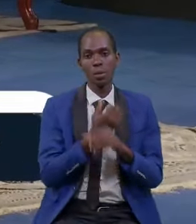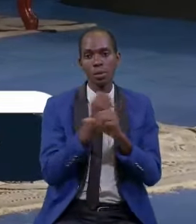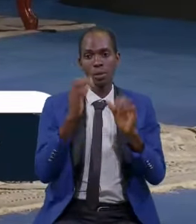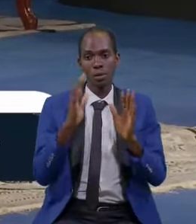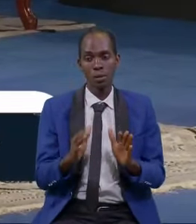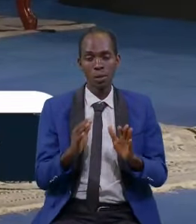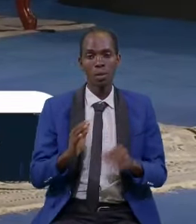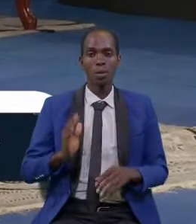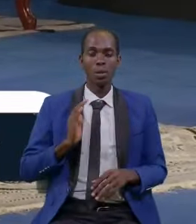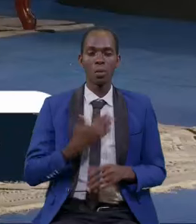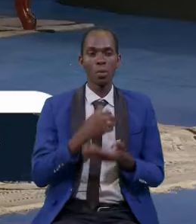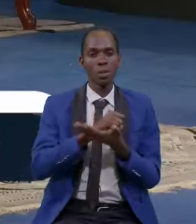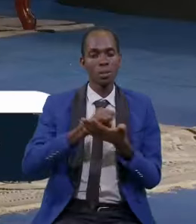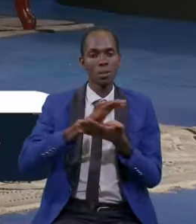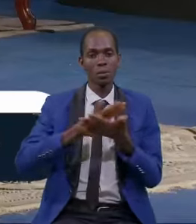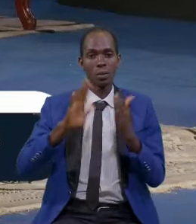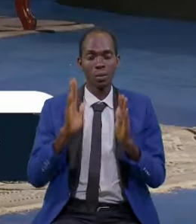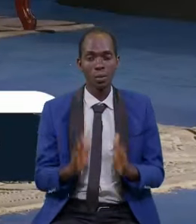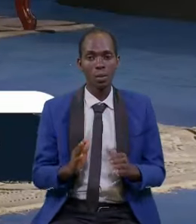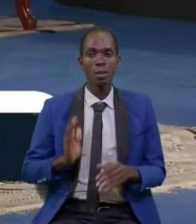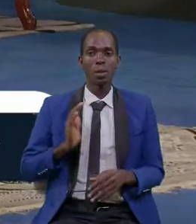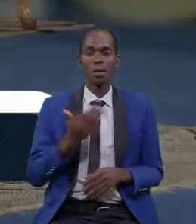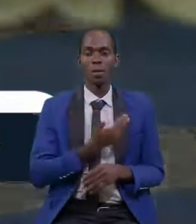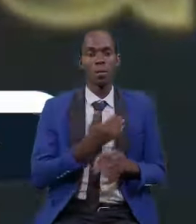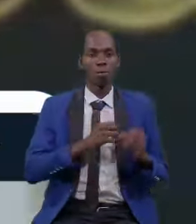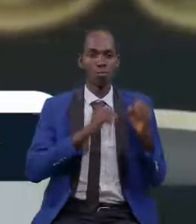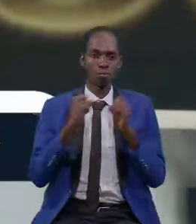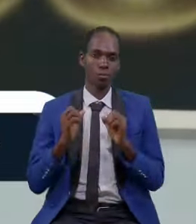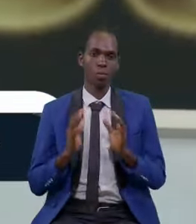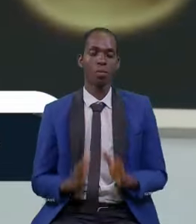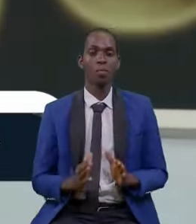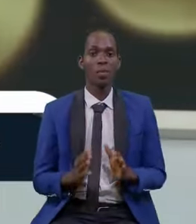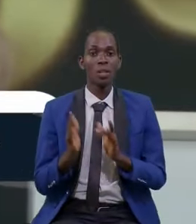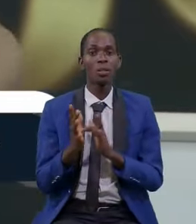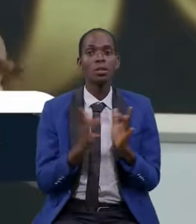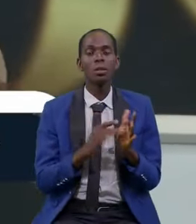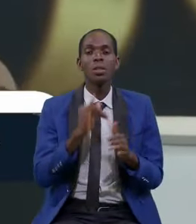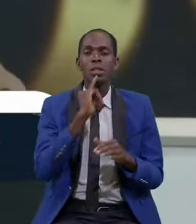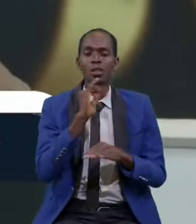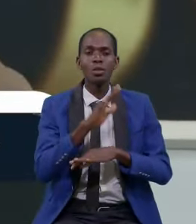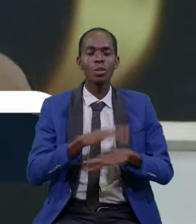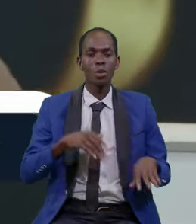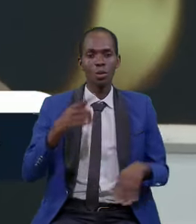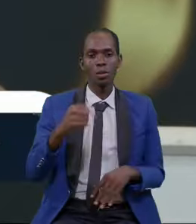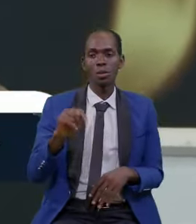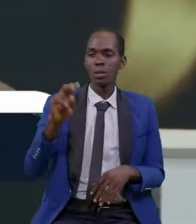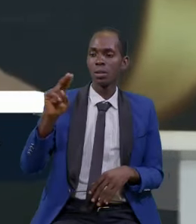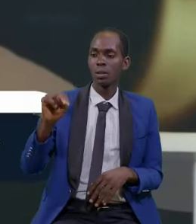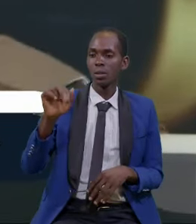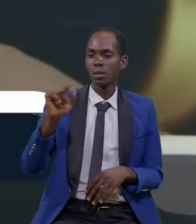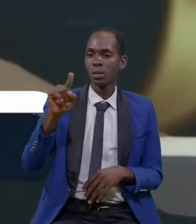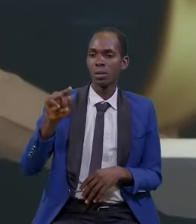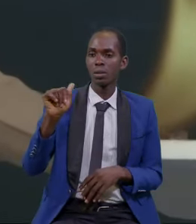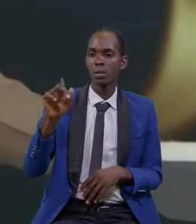Sanctifier, our Strengthener. Jesus is referred to as the Nazarene. Look at Matthew chapter